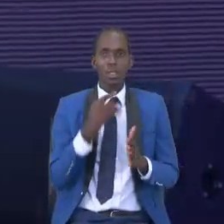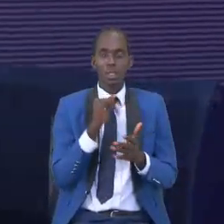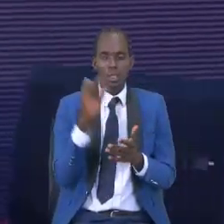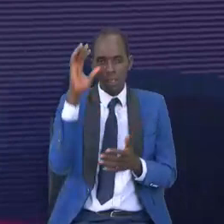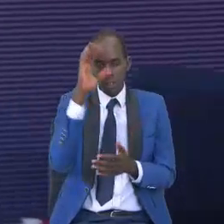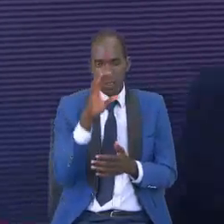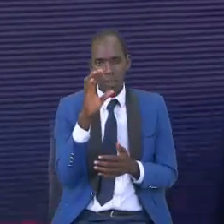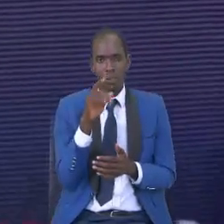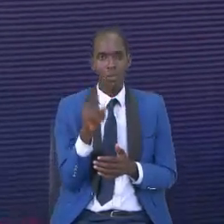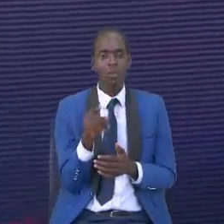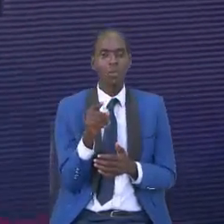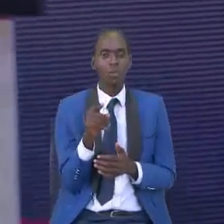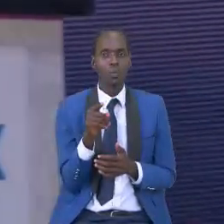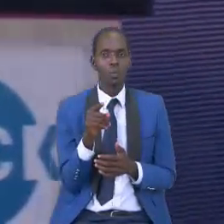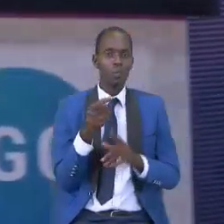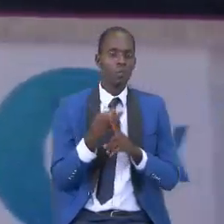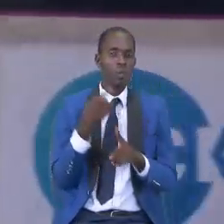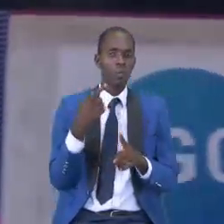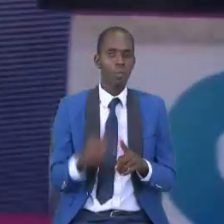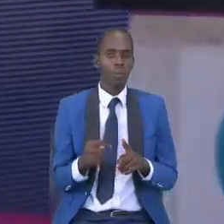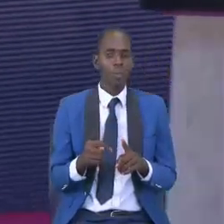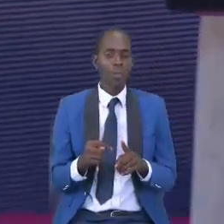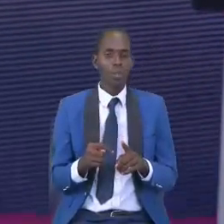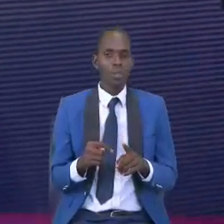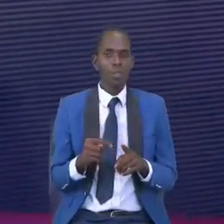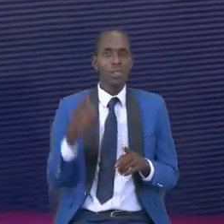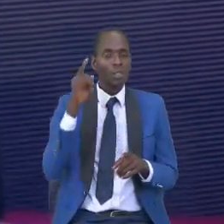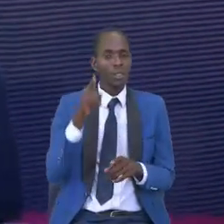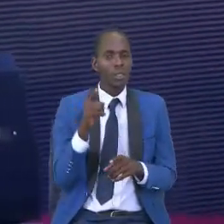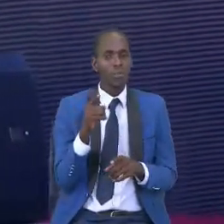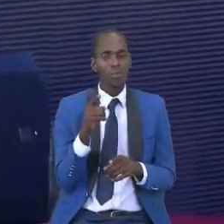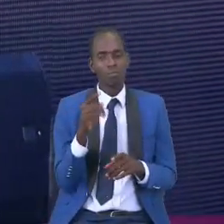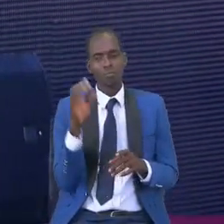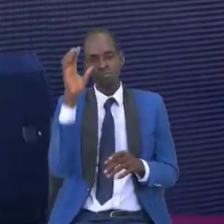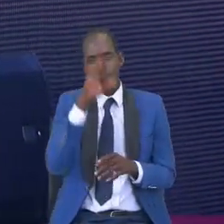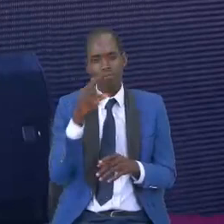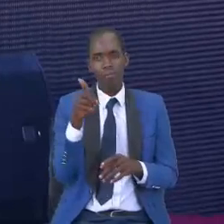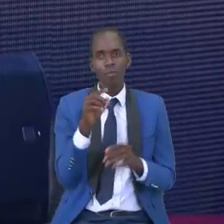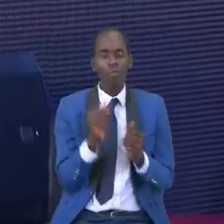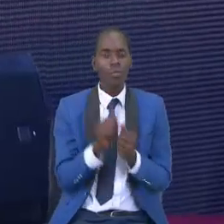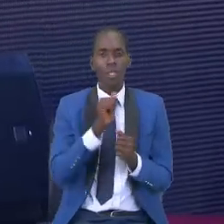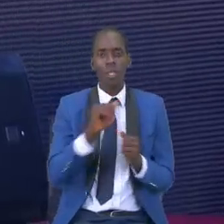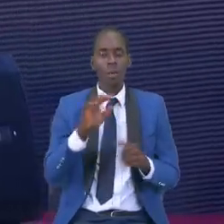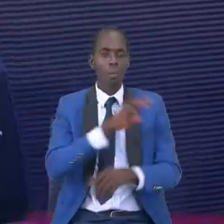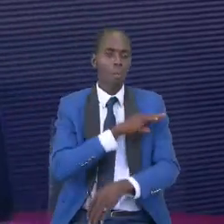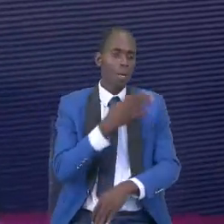with chastisement. He seeks him with a mighty tempest on the ocean of his life. Seek thy servant,